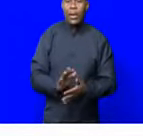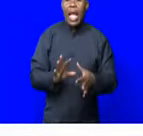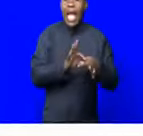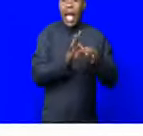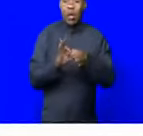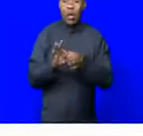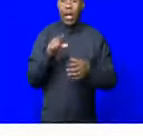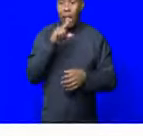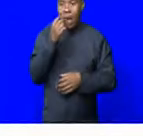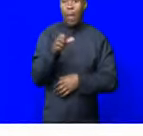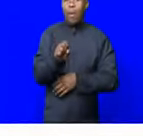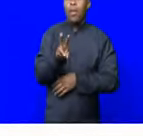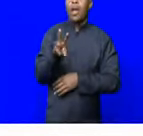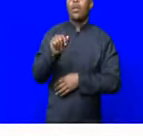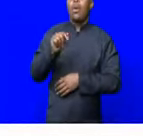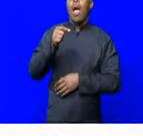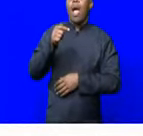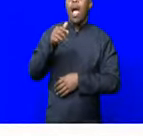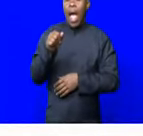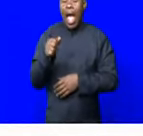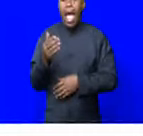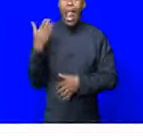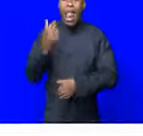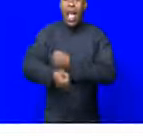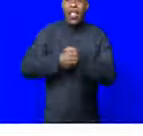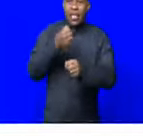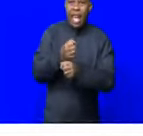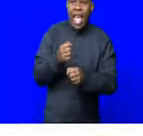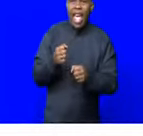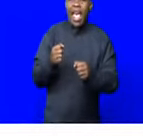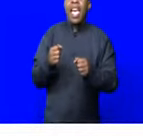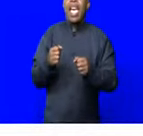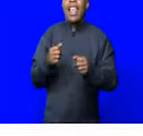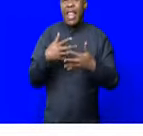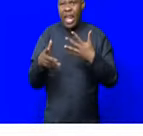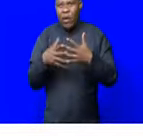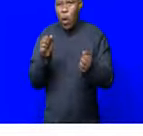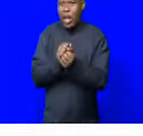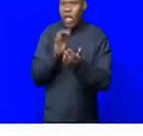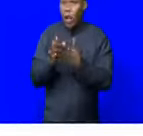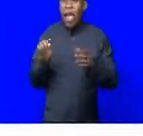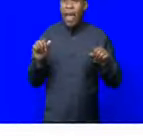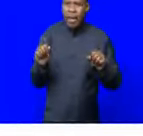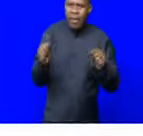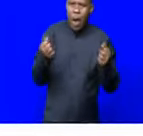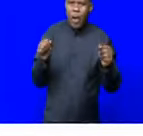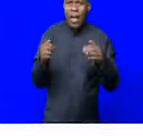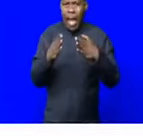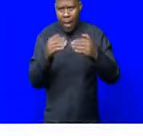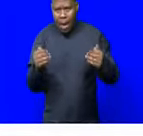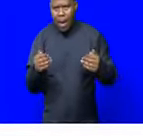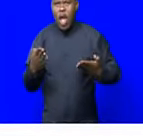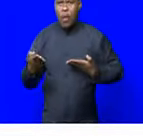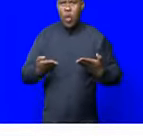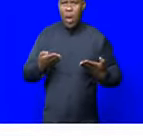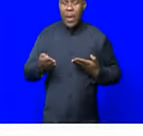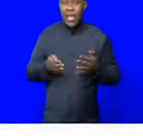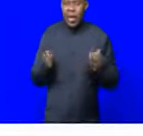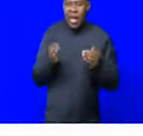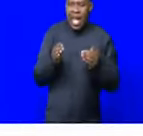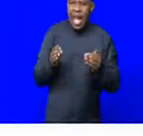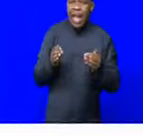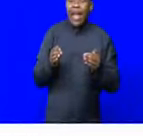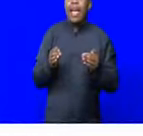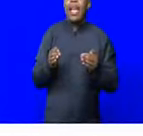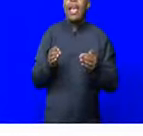SWACA has donated food hampers to vendors who are affected by unrest. Speaking during the presentation of food hampers, SWACA Director